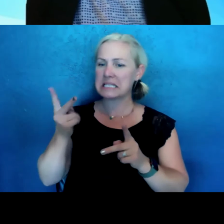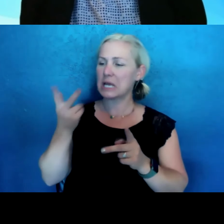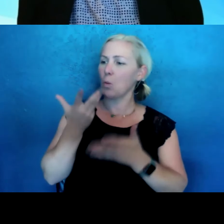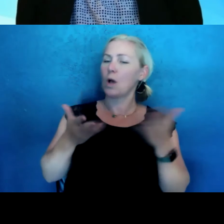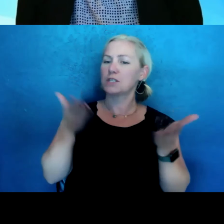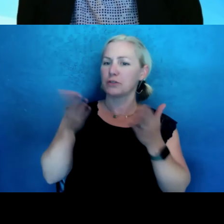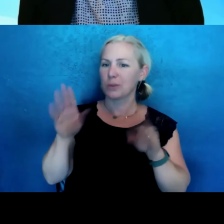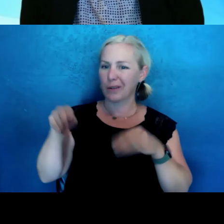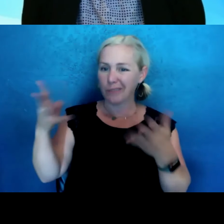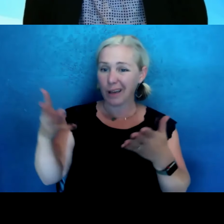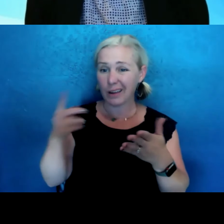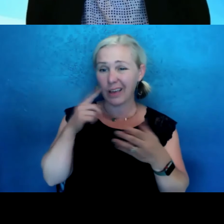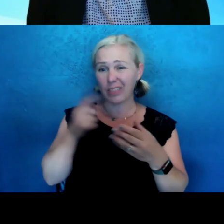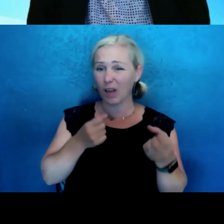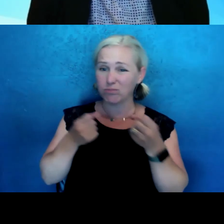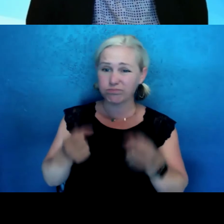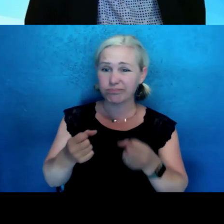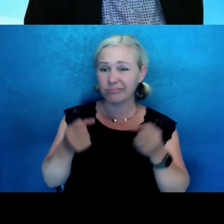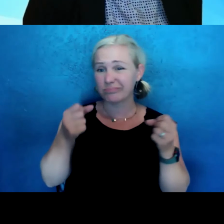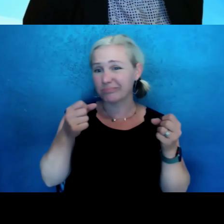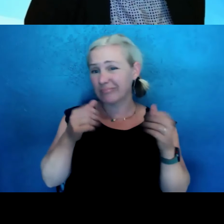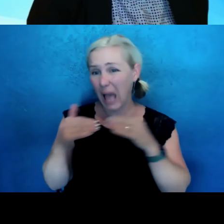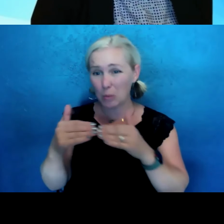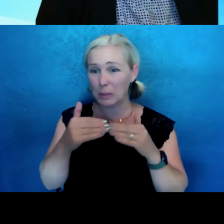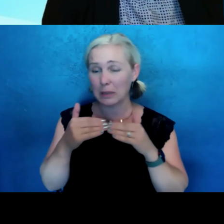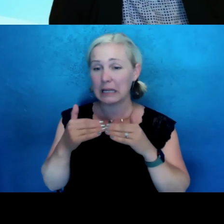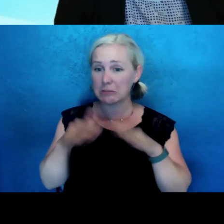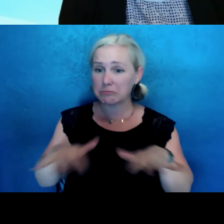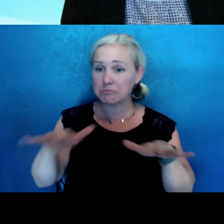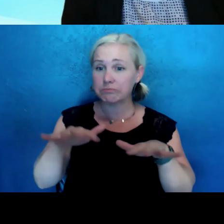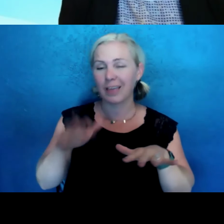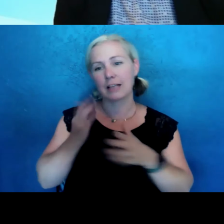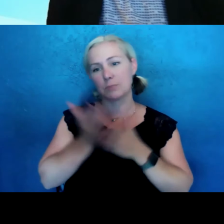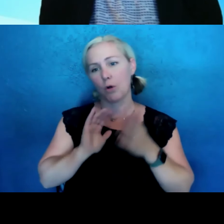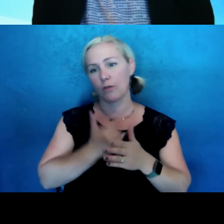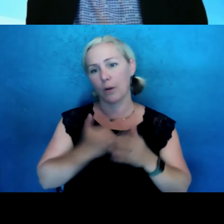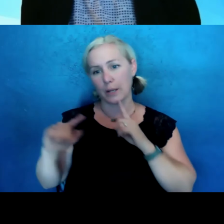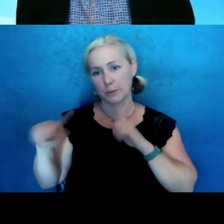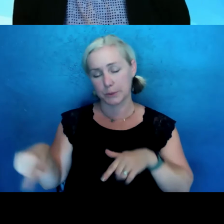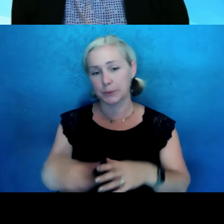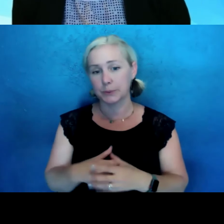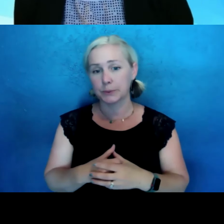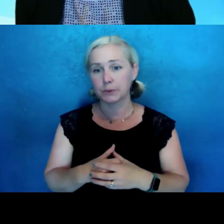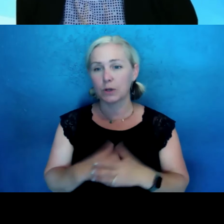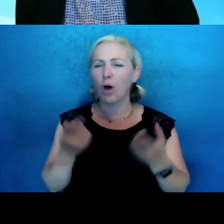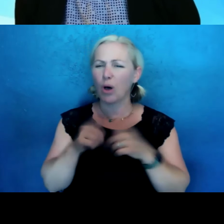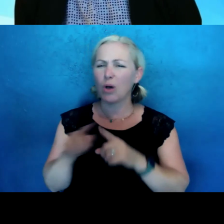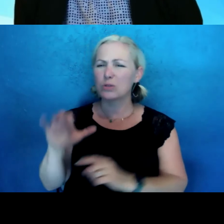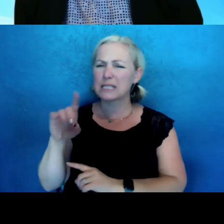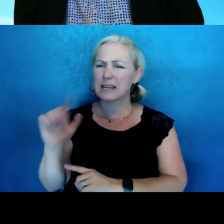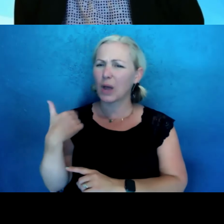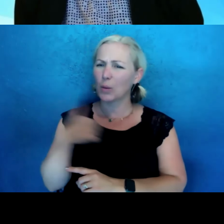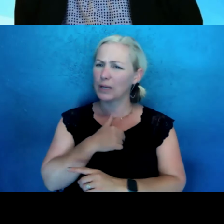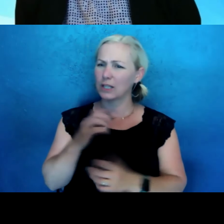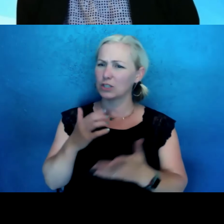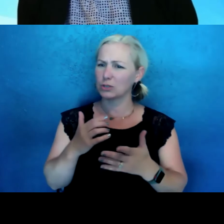provided robustly and proportionally and equitably. So that's part of our answer. And I think we also at CDA need to take our oversight role,